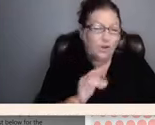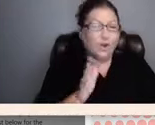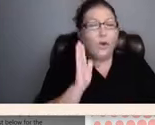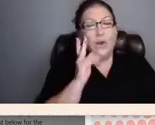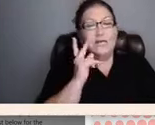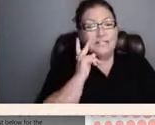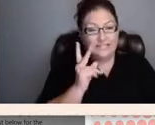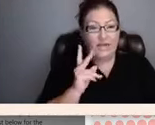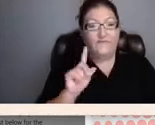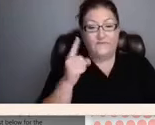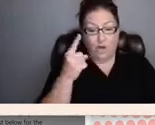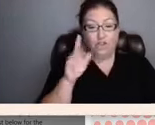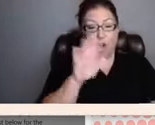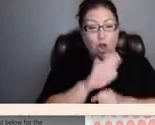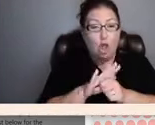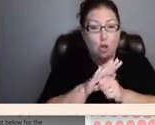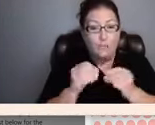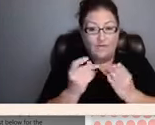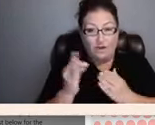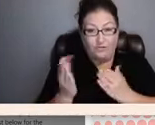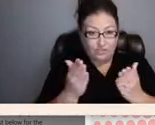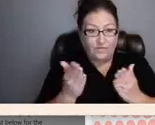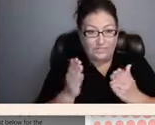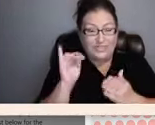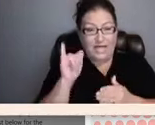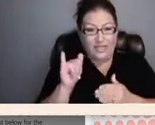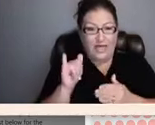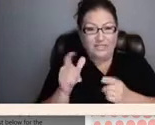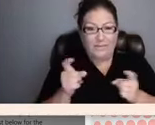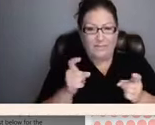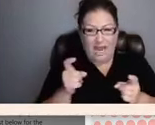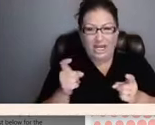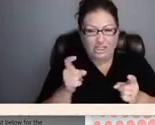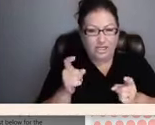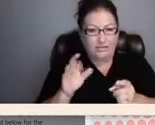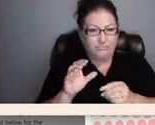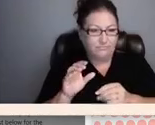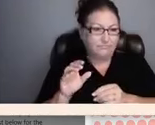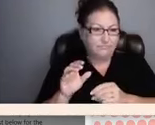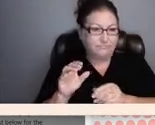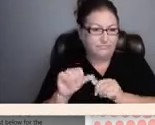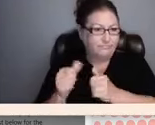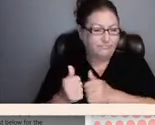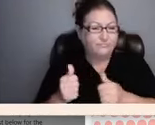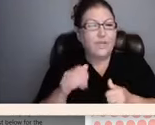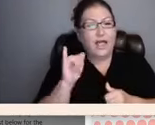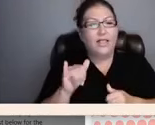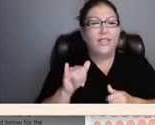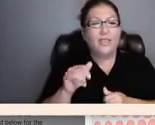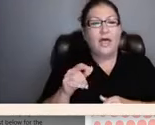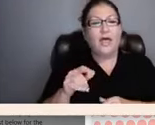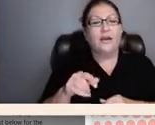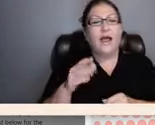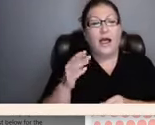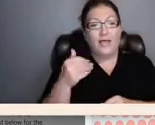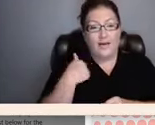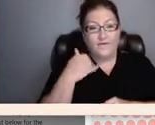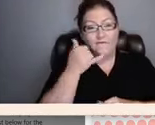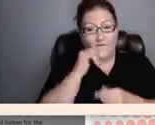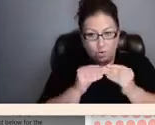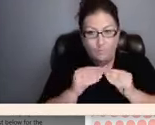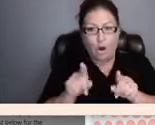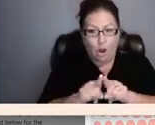local provider of services, which is the managing entity. For Broward, that's Broward Behavioral Health Coalition. And there's a phone number where you could call